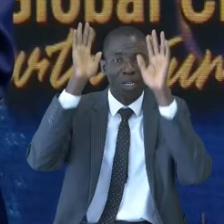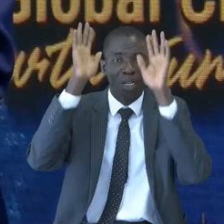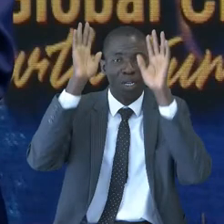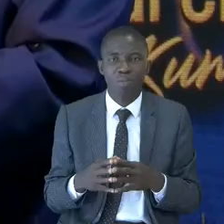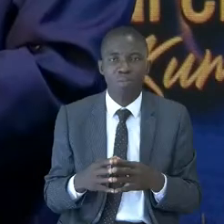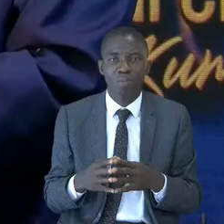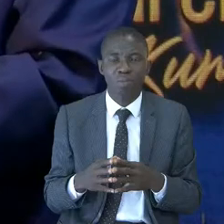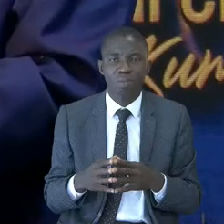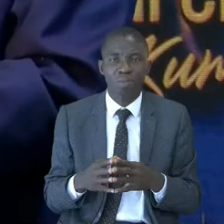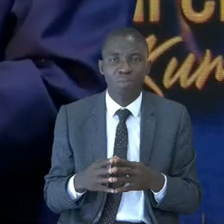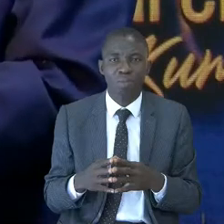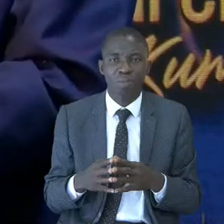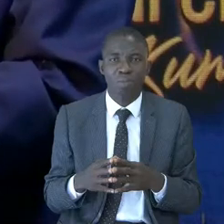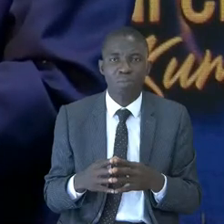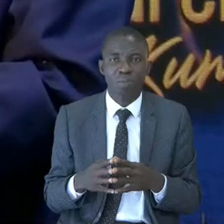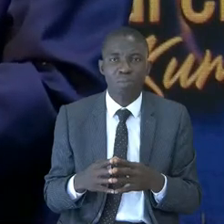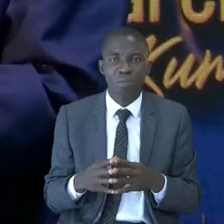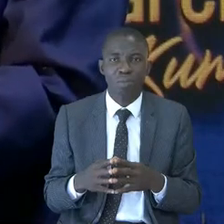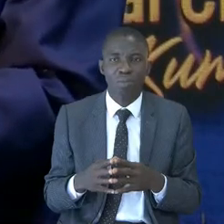way. Get ready. Everybody.